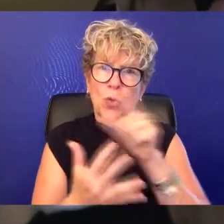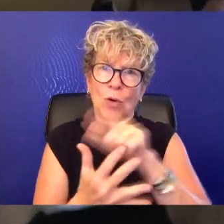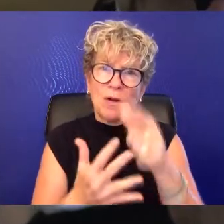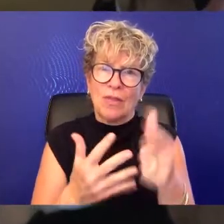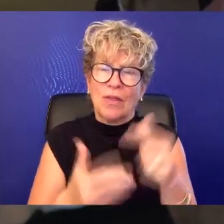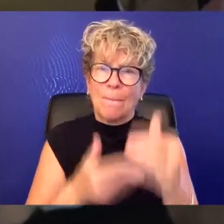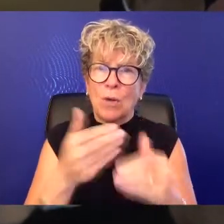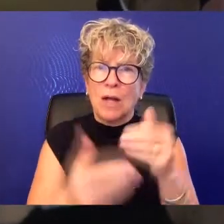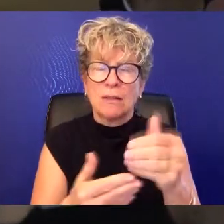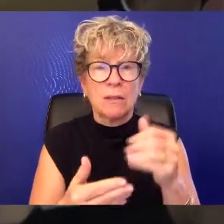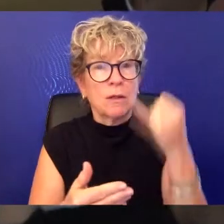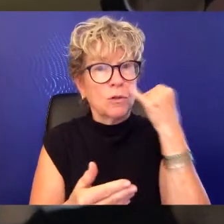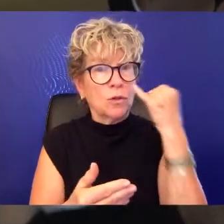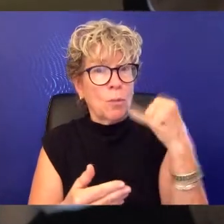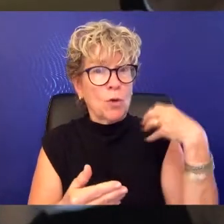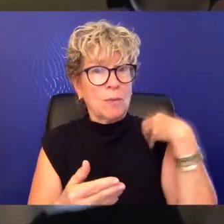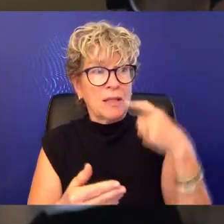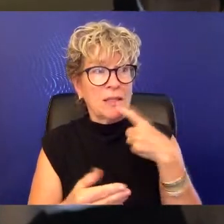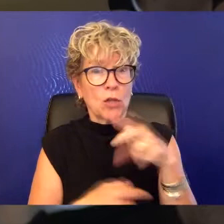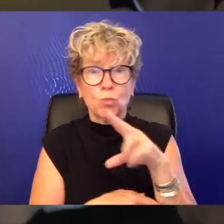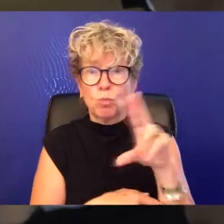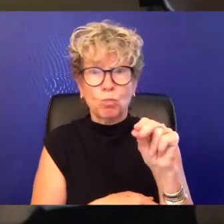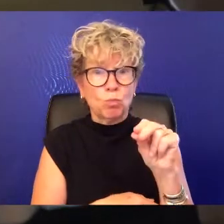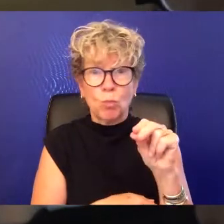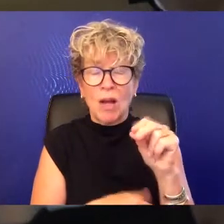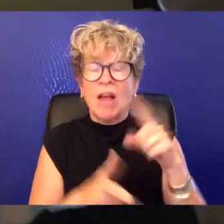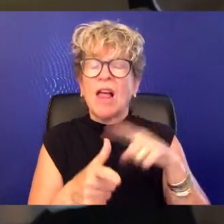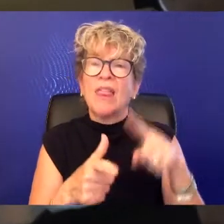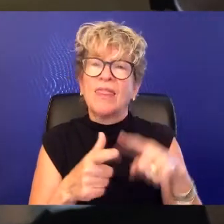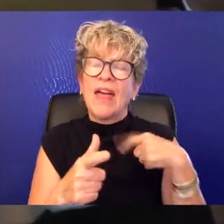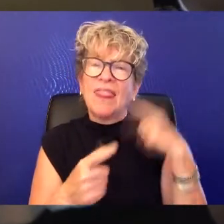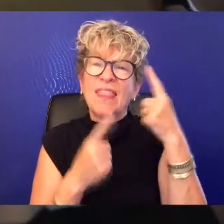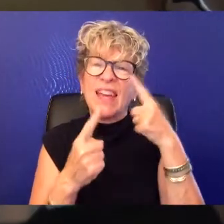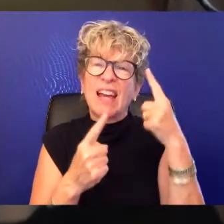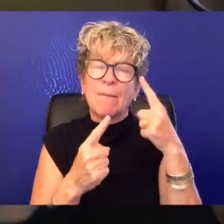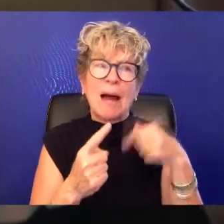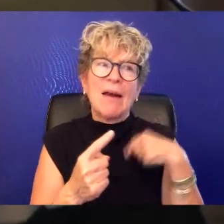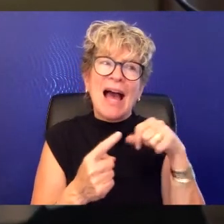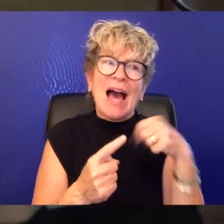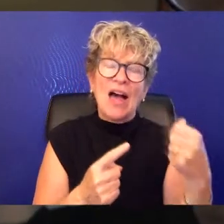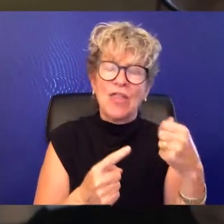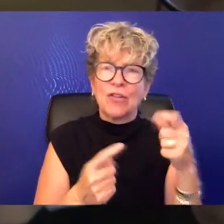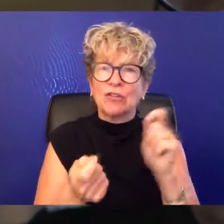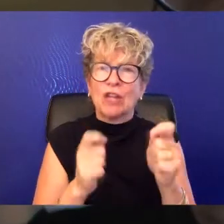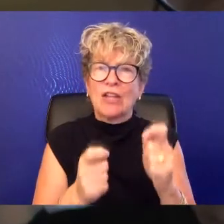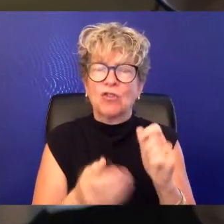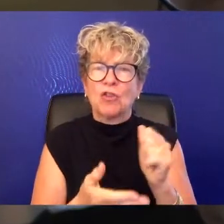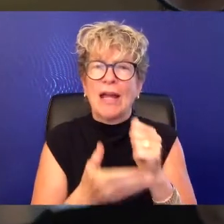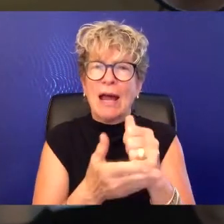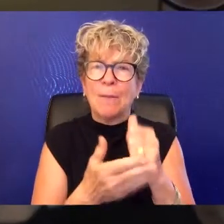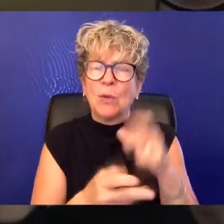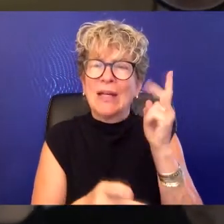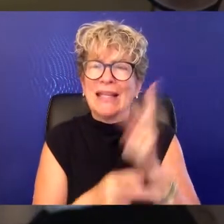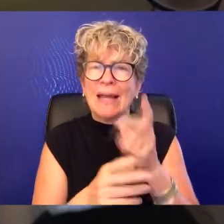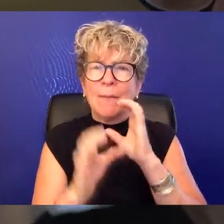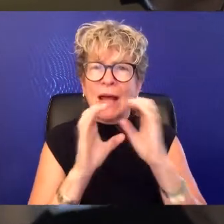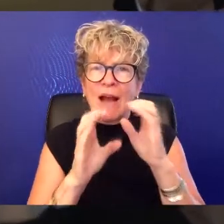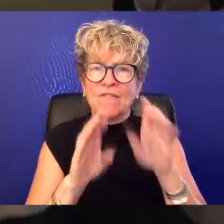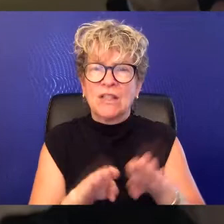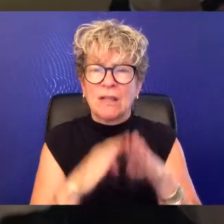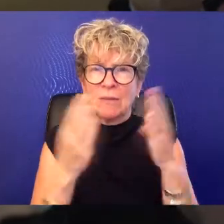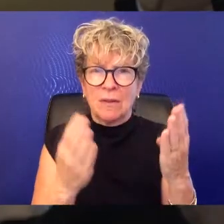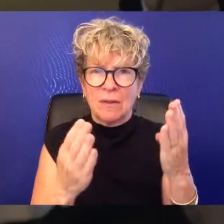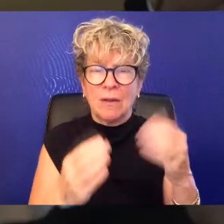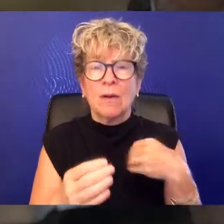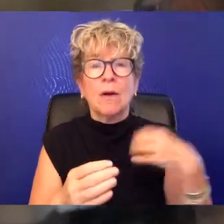try to keep the conversation going and consider other changes that would help you. Employers are required to provide accommodations